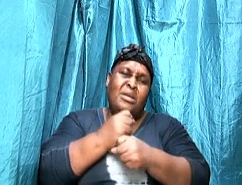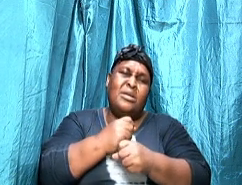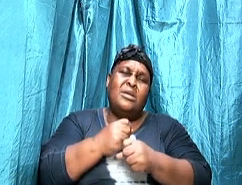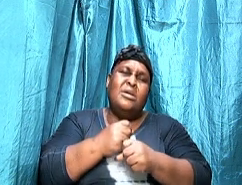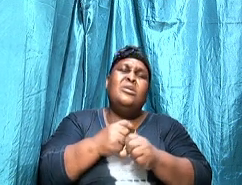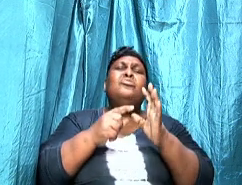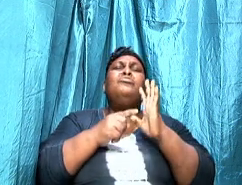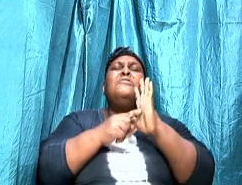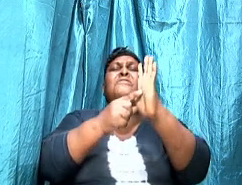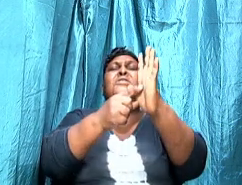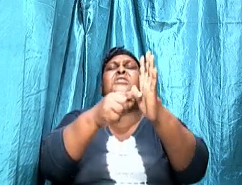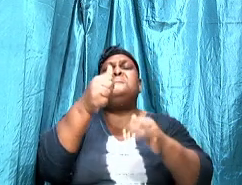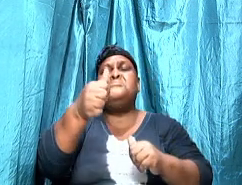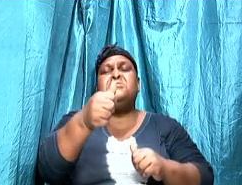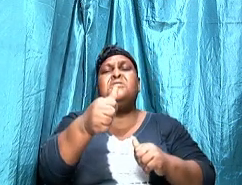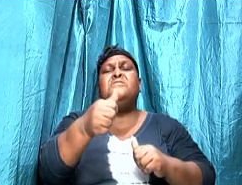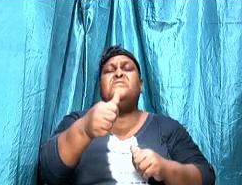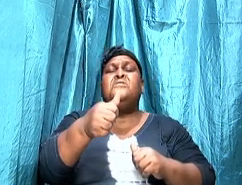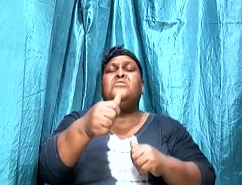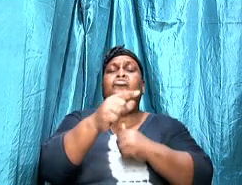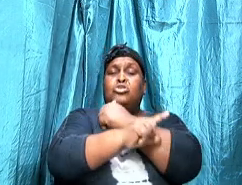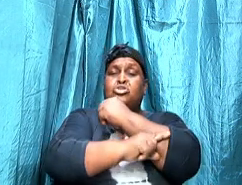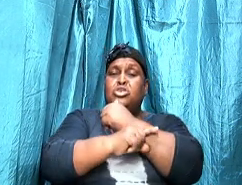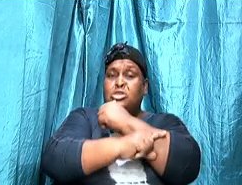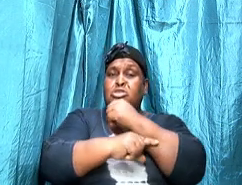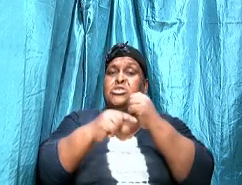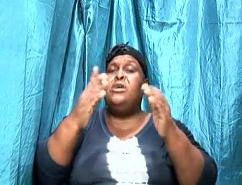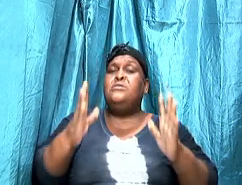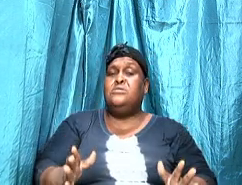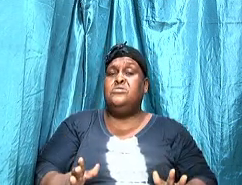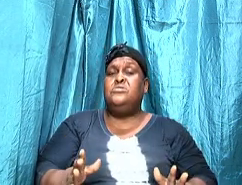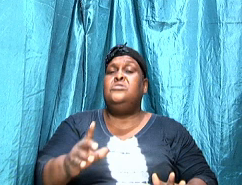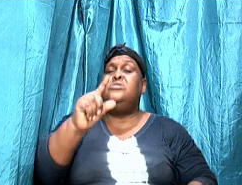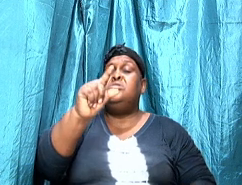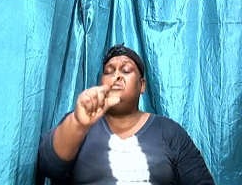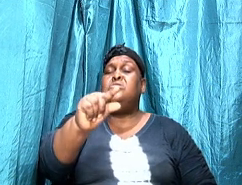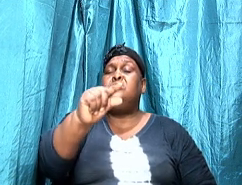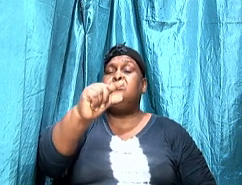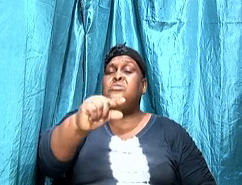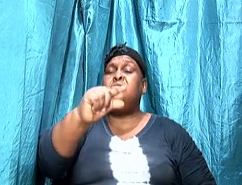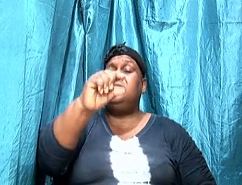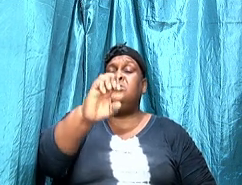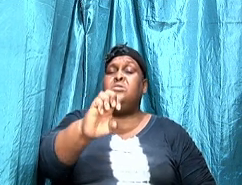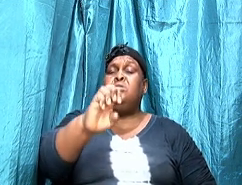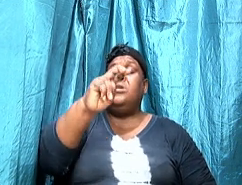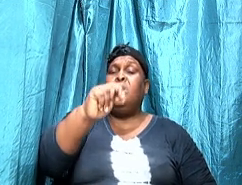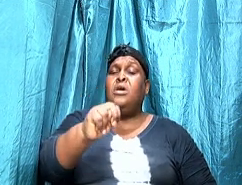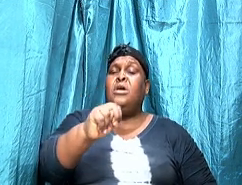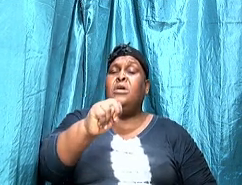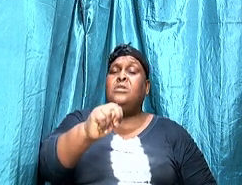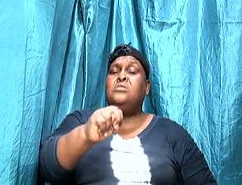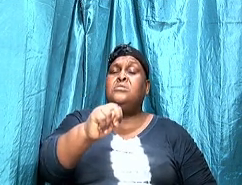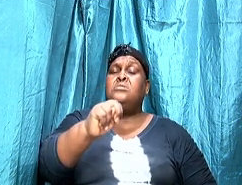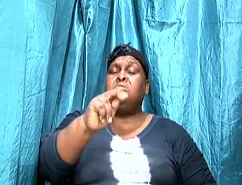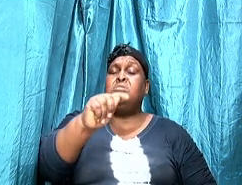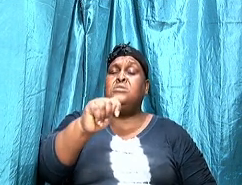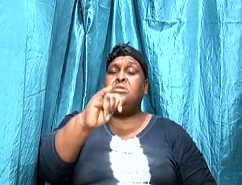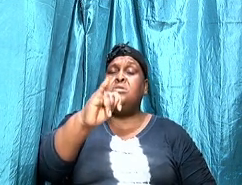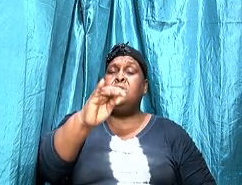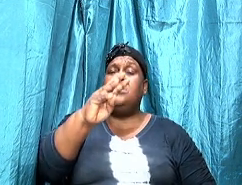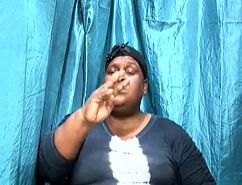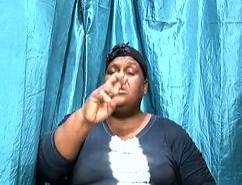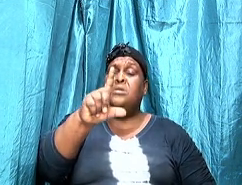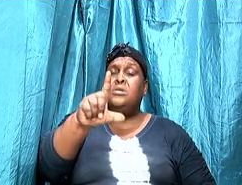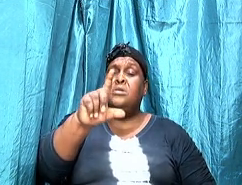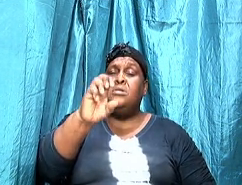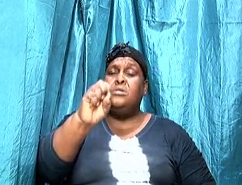that was shunned. And now he also looked at the Jews and he said, well, the Jews, you have the law, but you